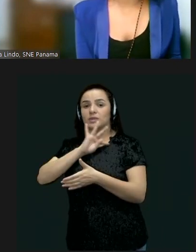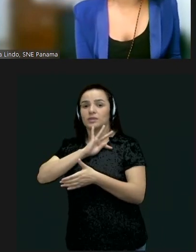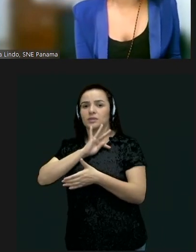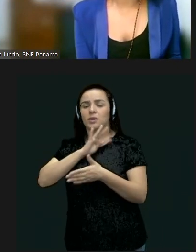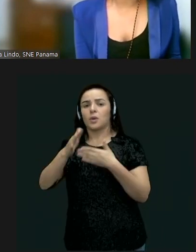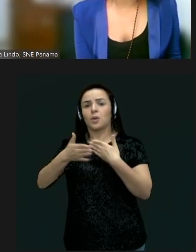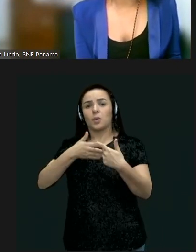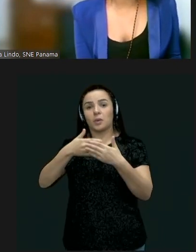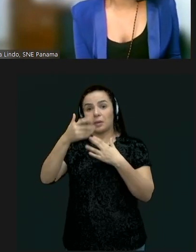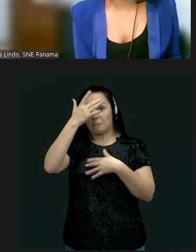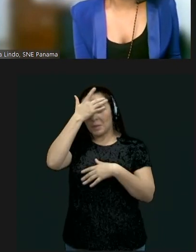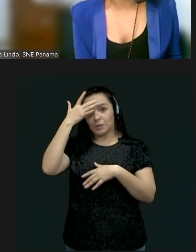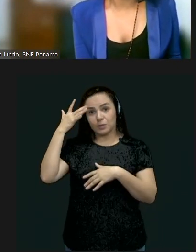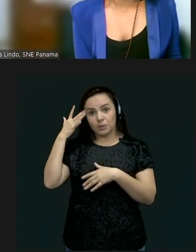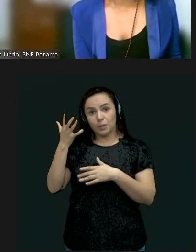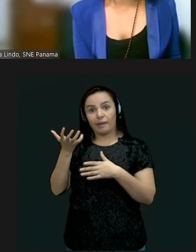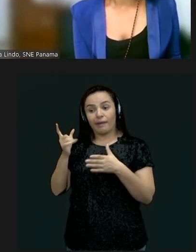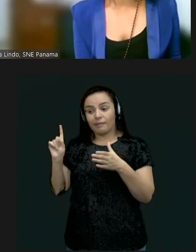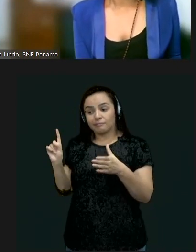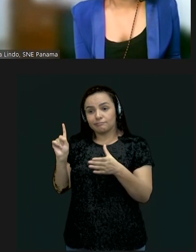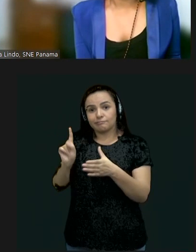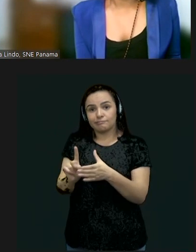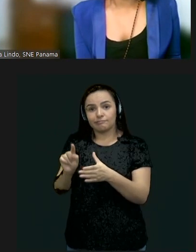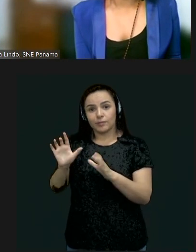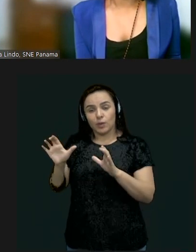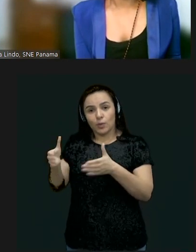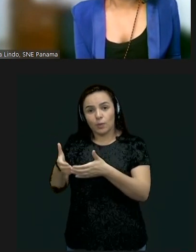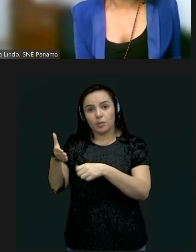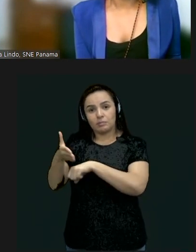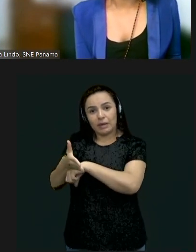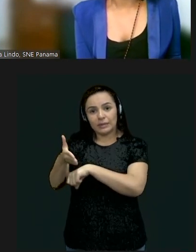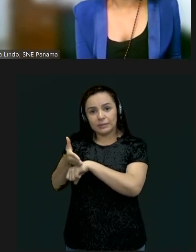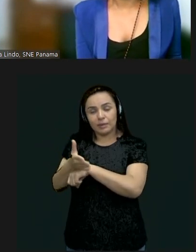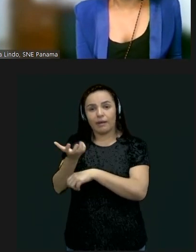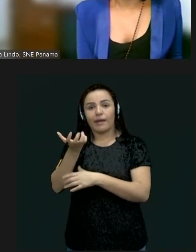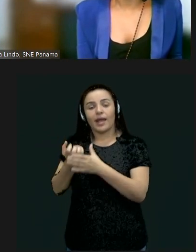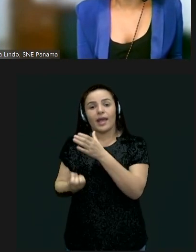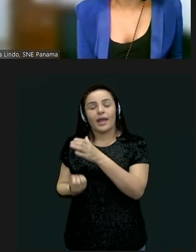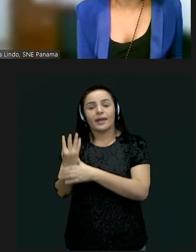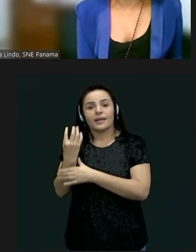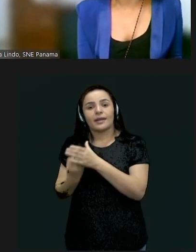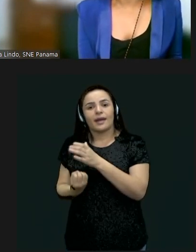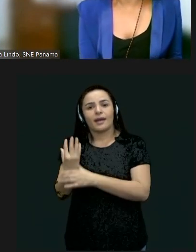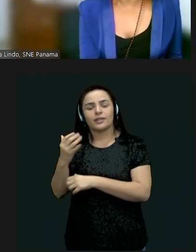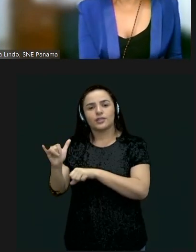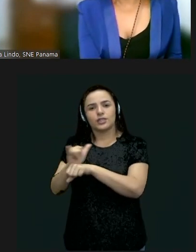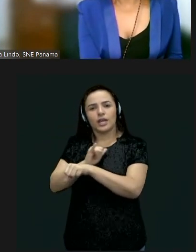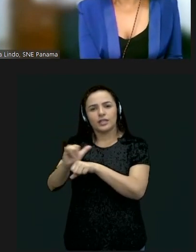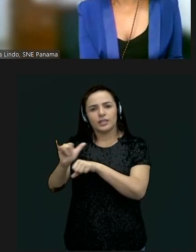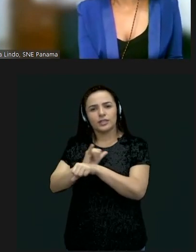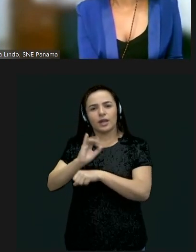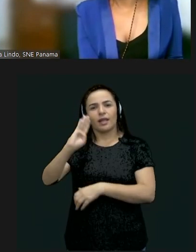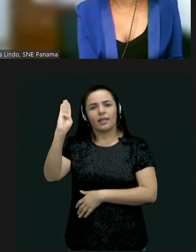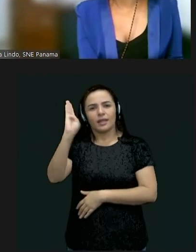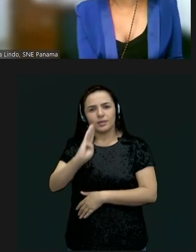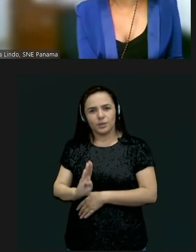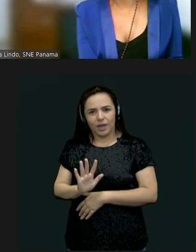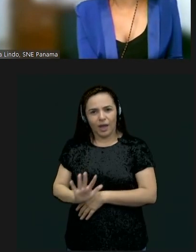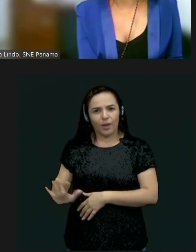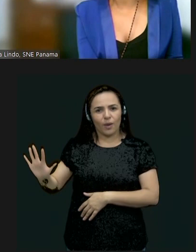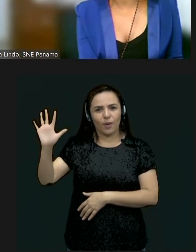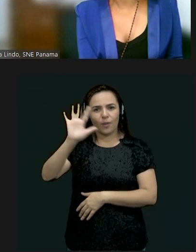and anywhere that wants to participate with us in the creation of the national green